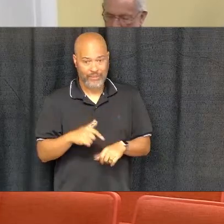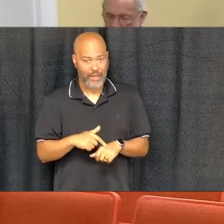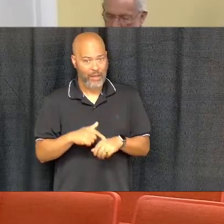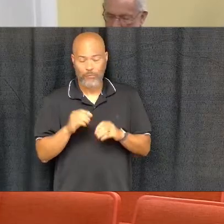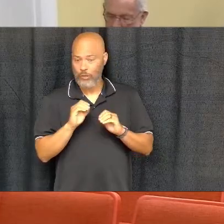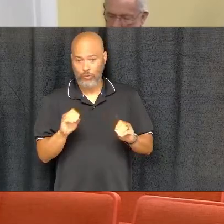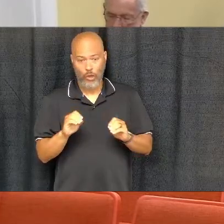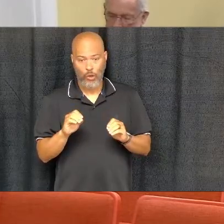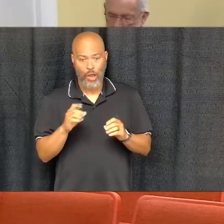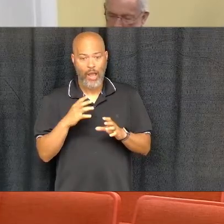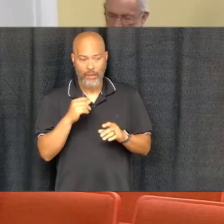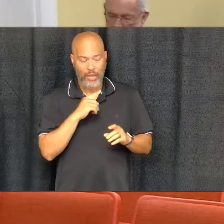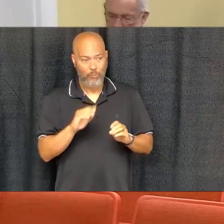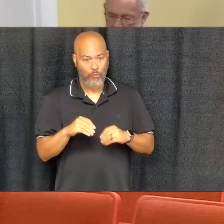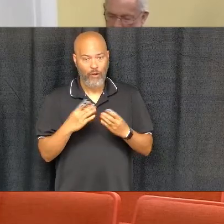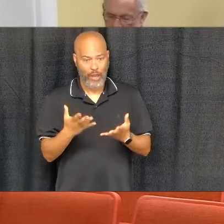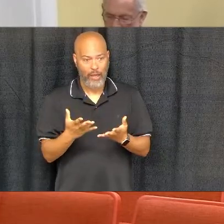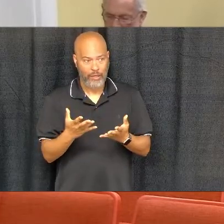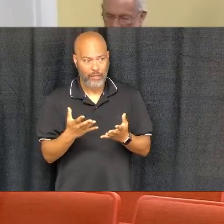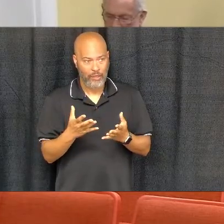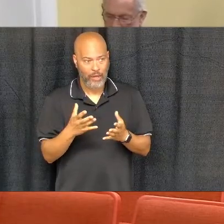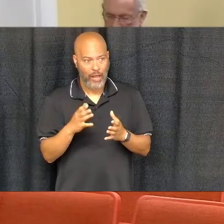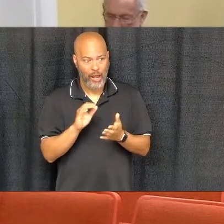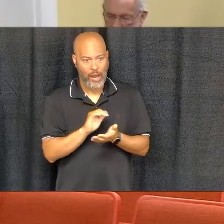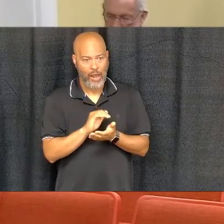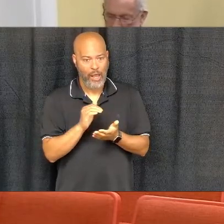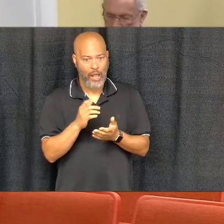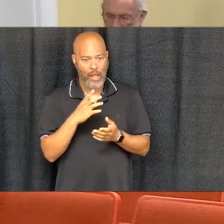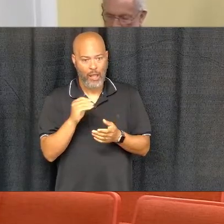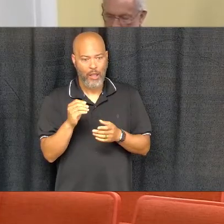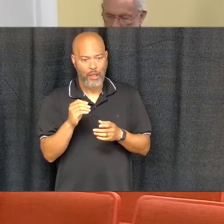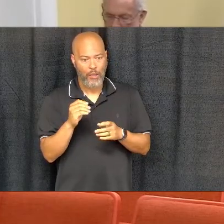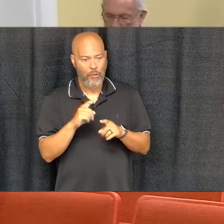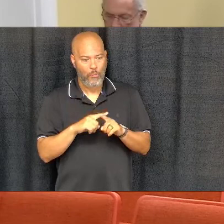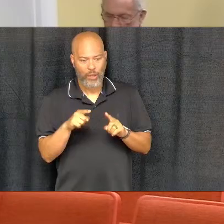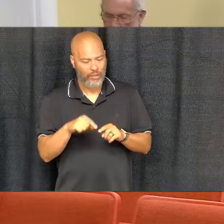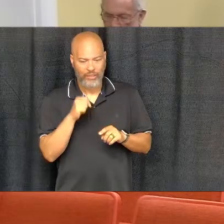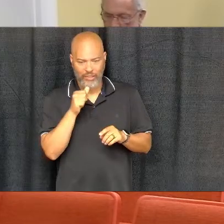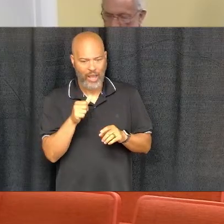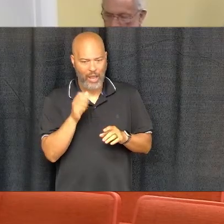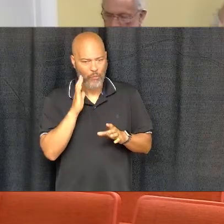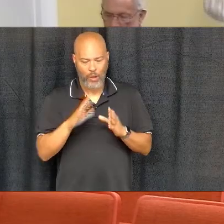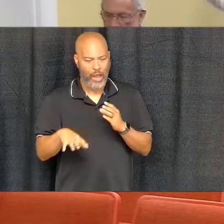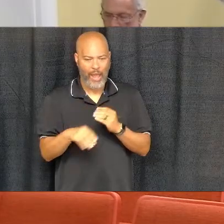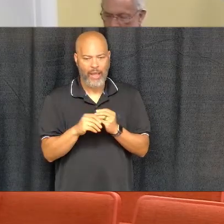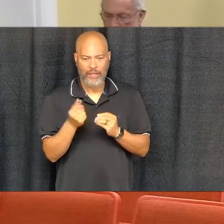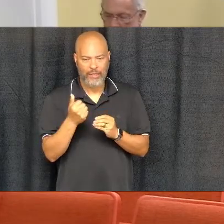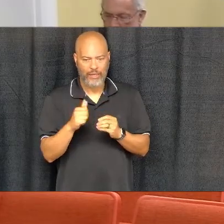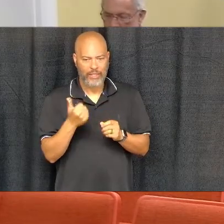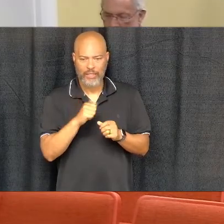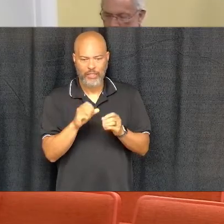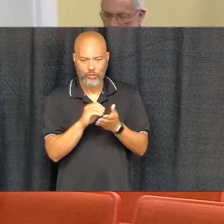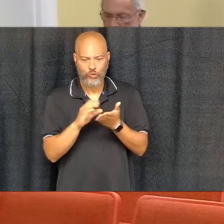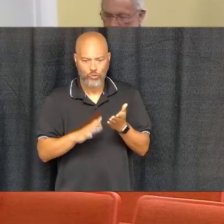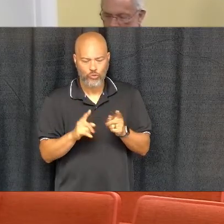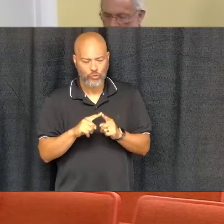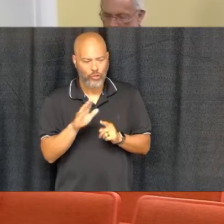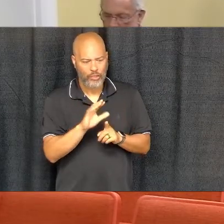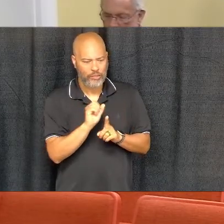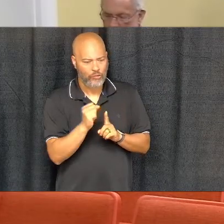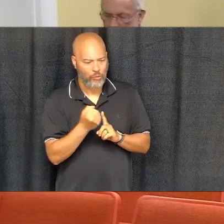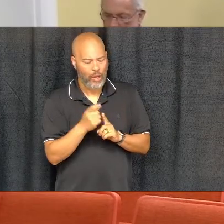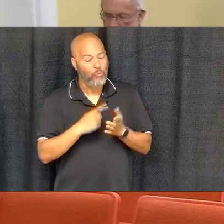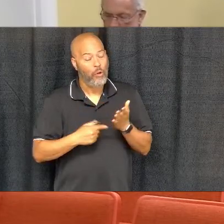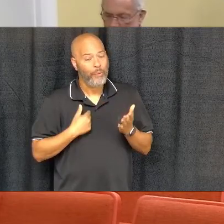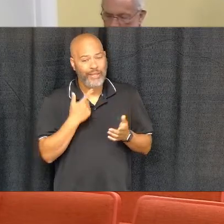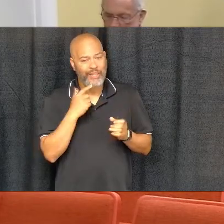no pushback, and they actually provided the amount of students in capacity, but this isn't going to bring any additional students. What we can say, and